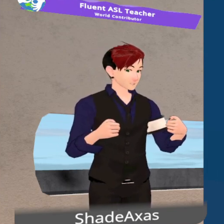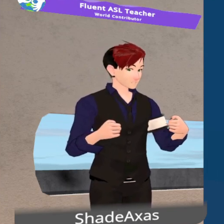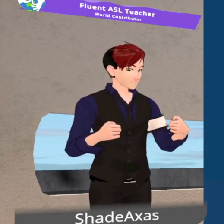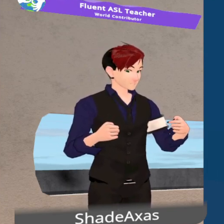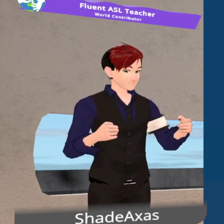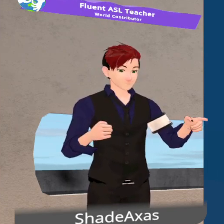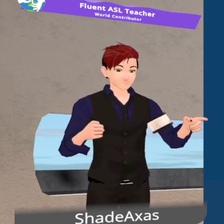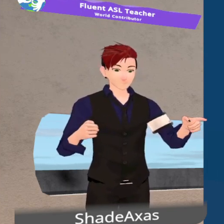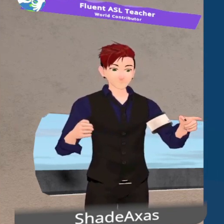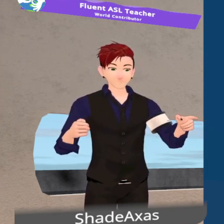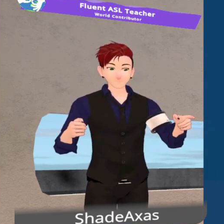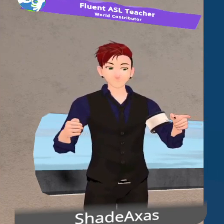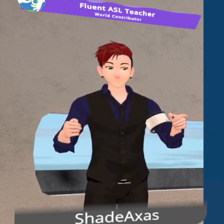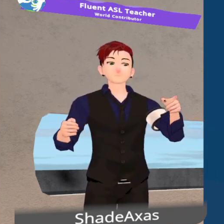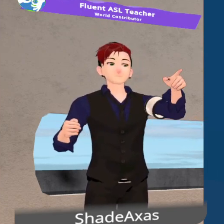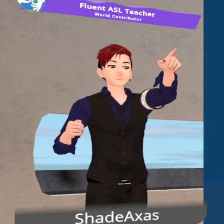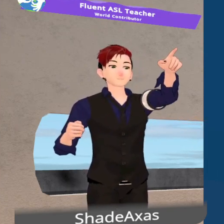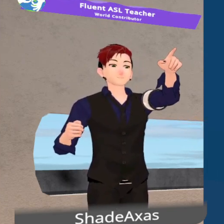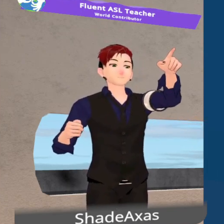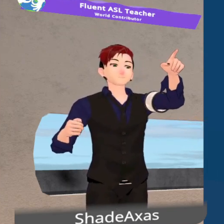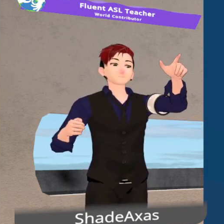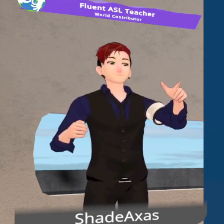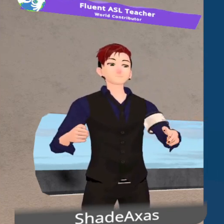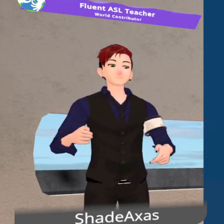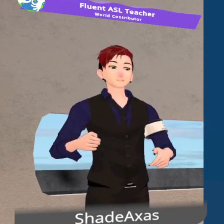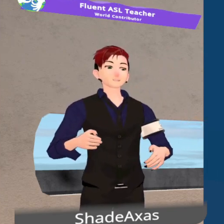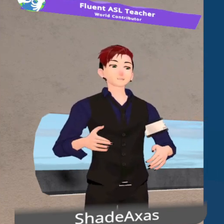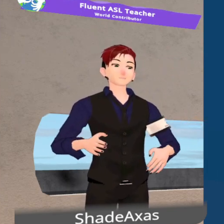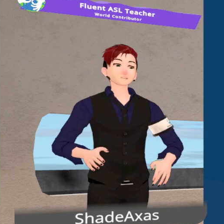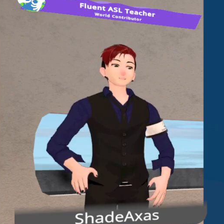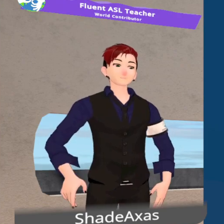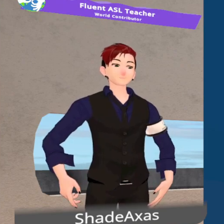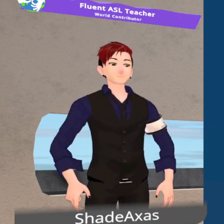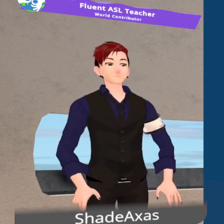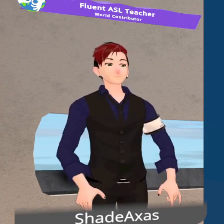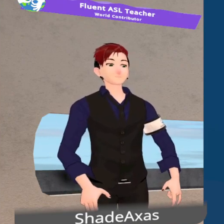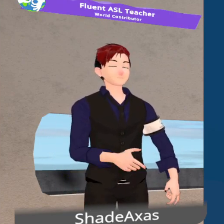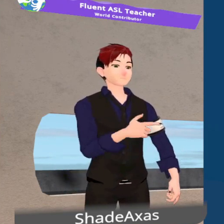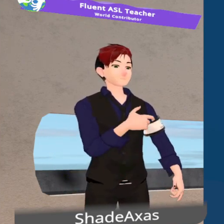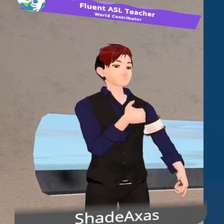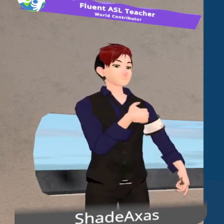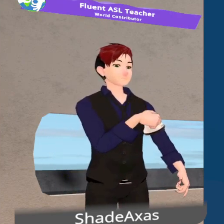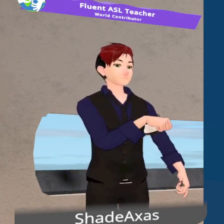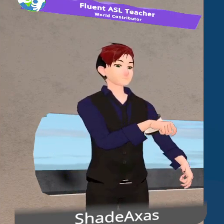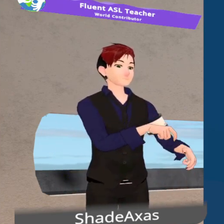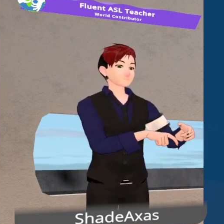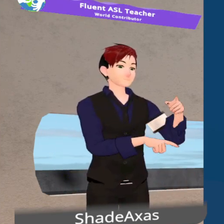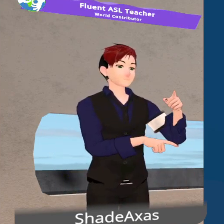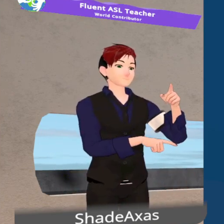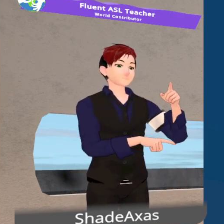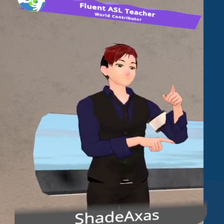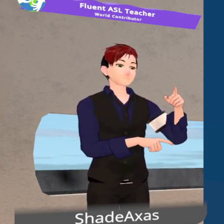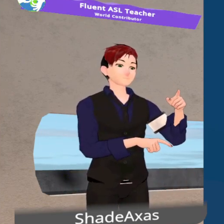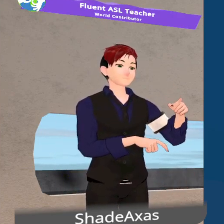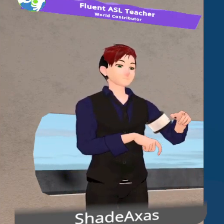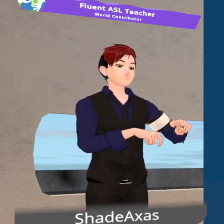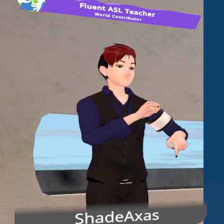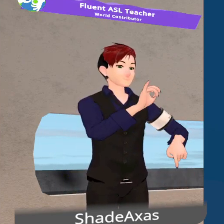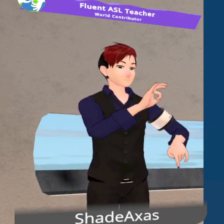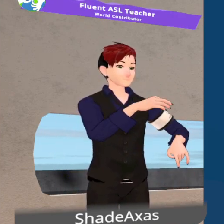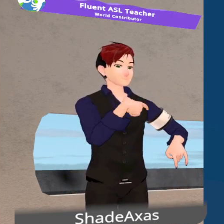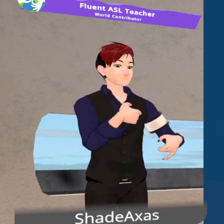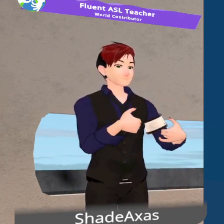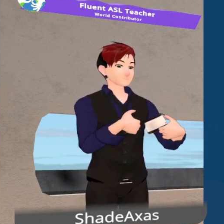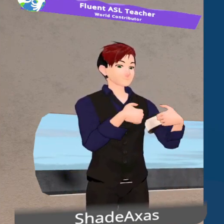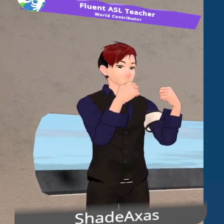Going once. I have a question. Gummy? All right. If I were to live in